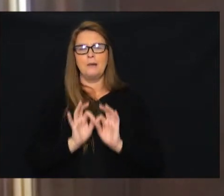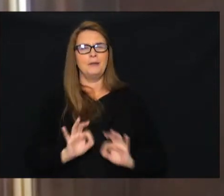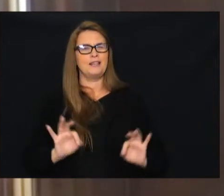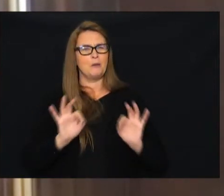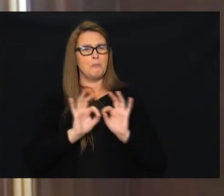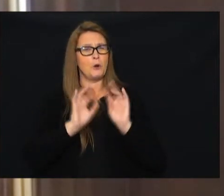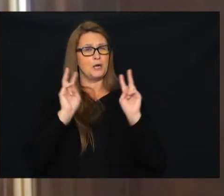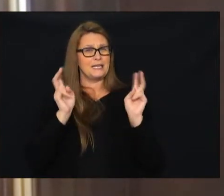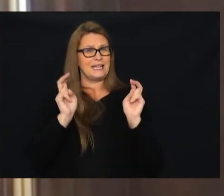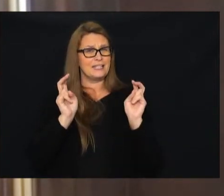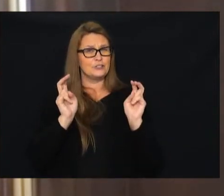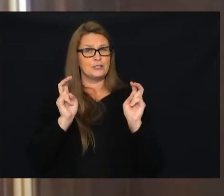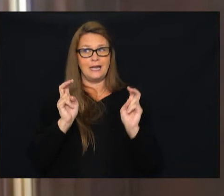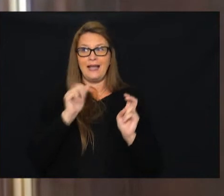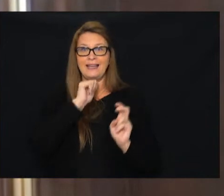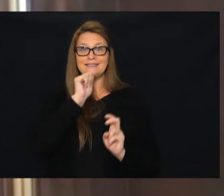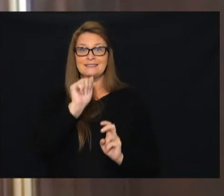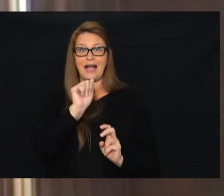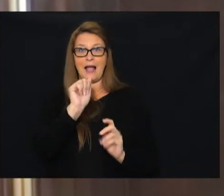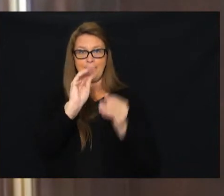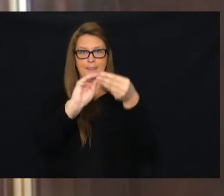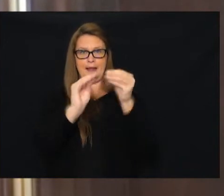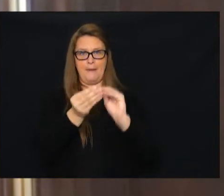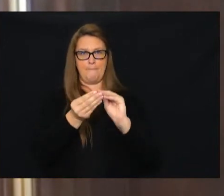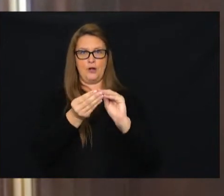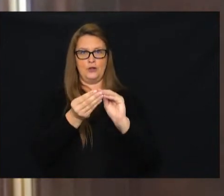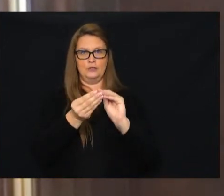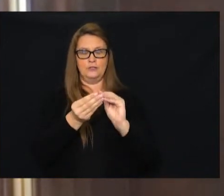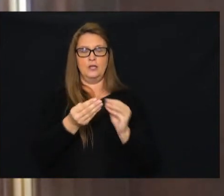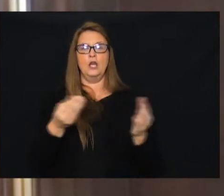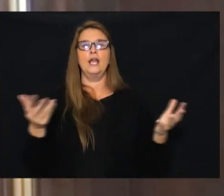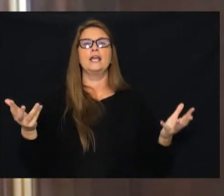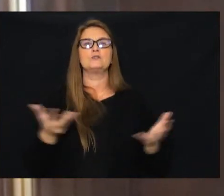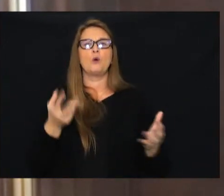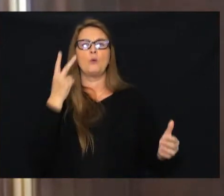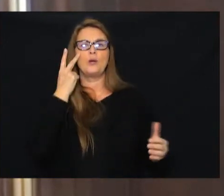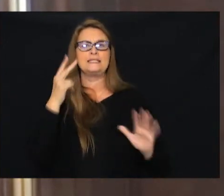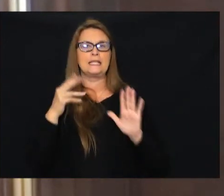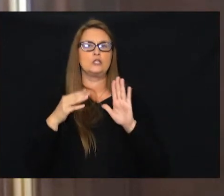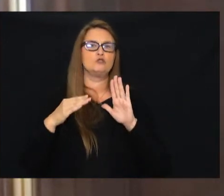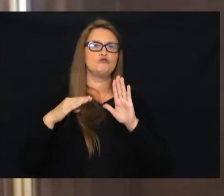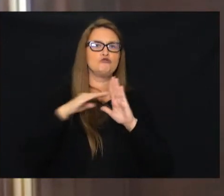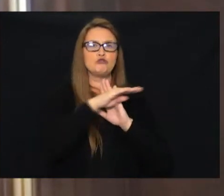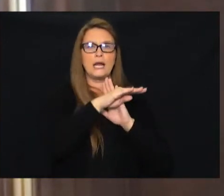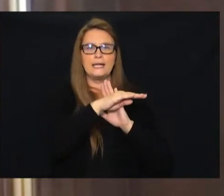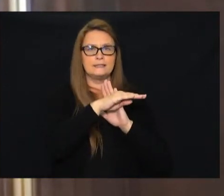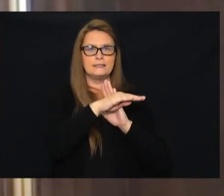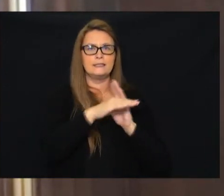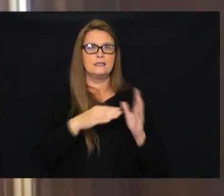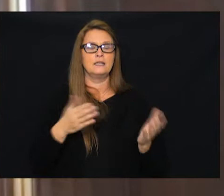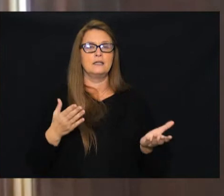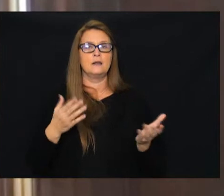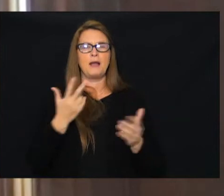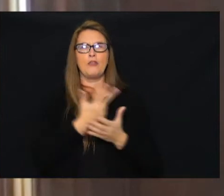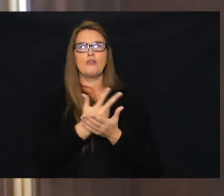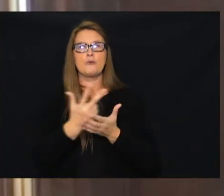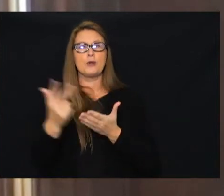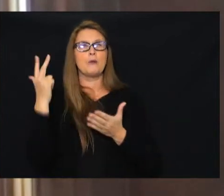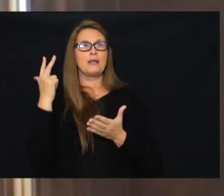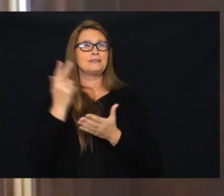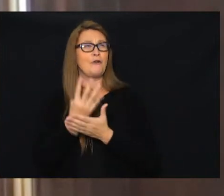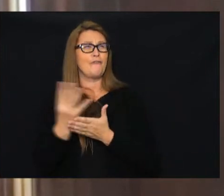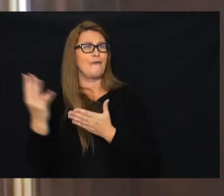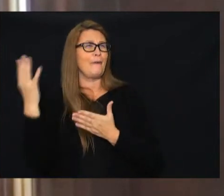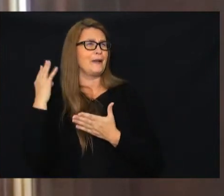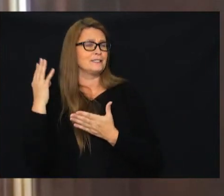just it's this number, it's really that trend. And remember, about 3 weeks ago, 4 weeks ago, we